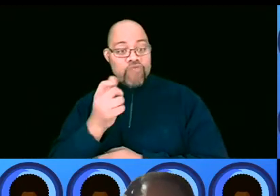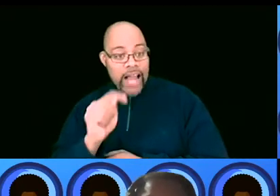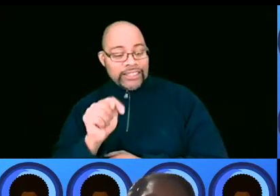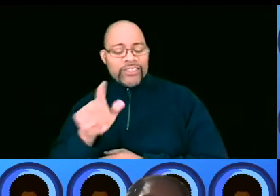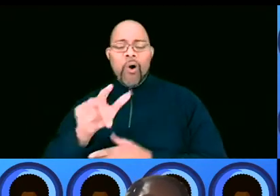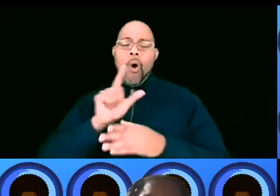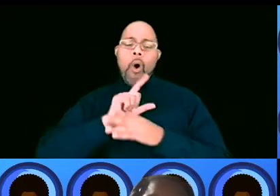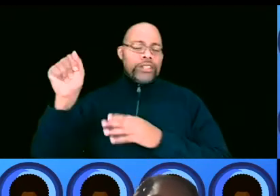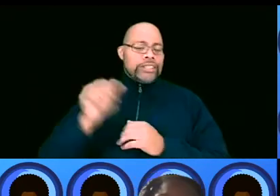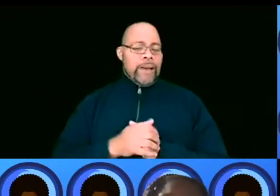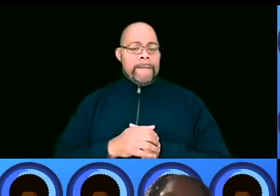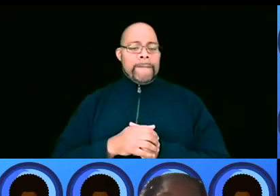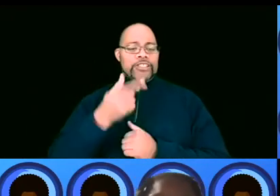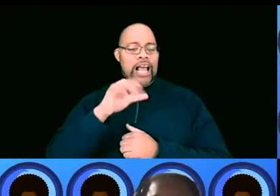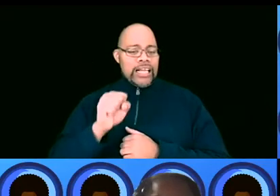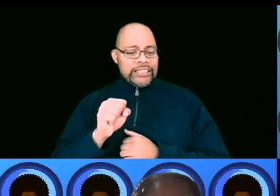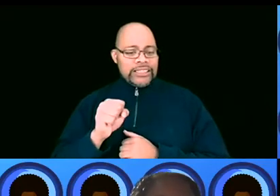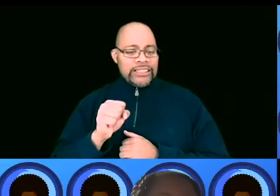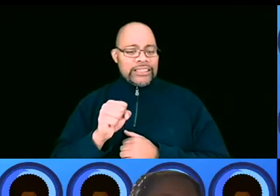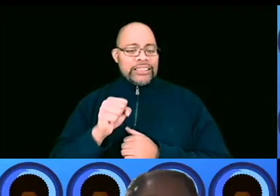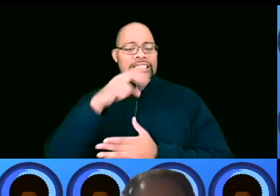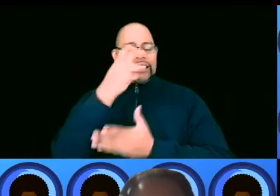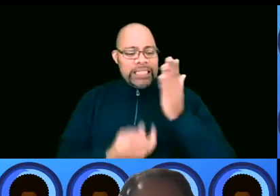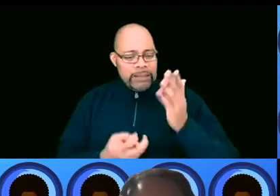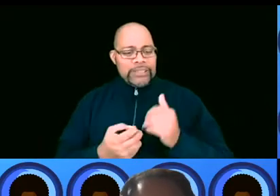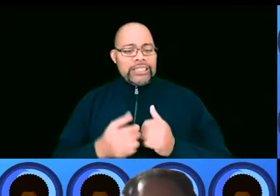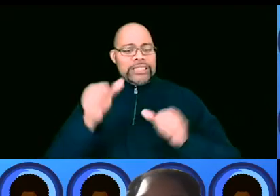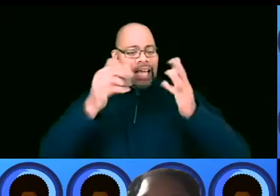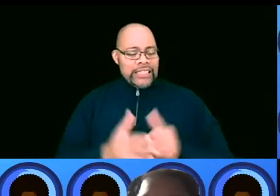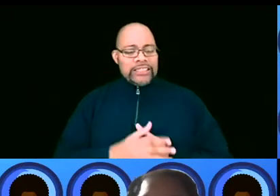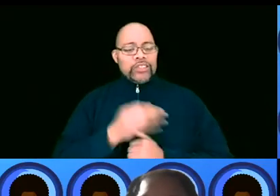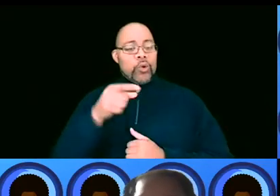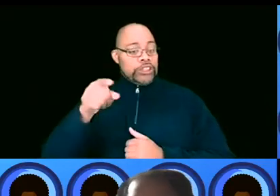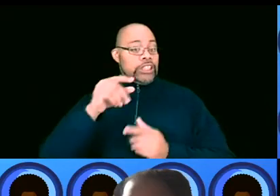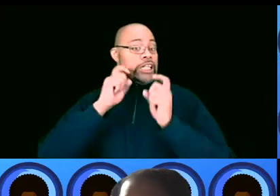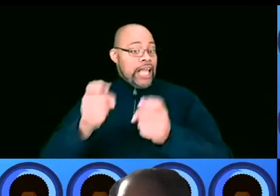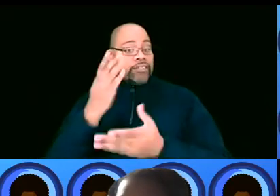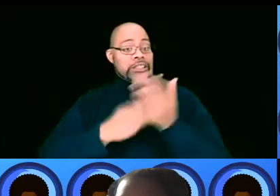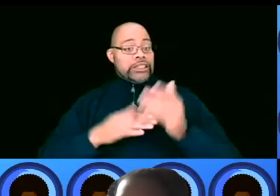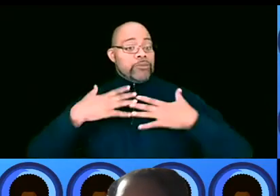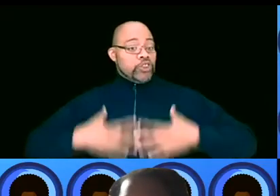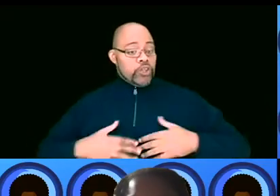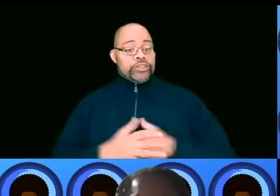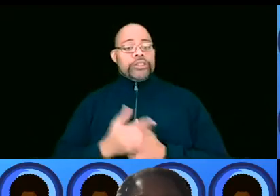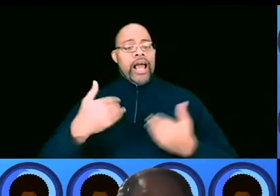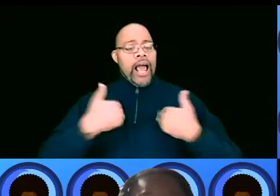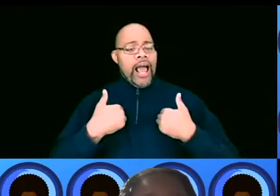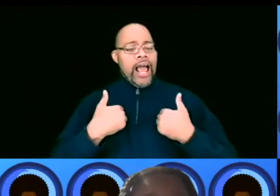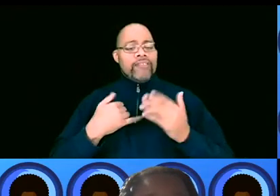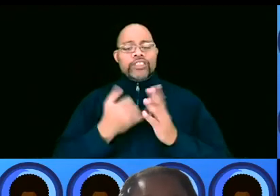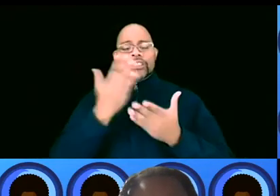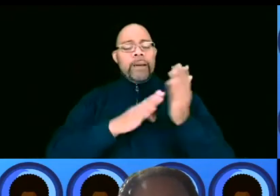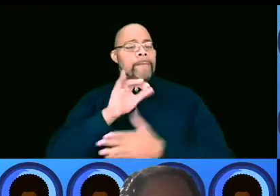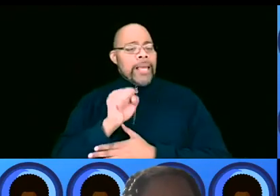an awesome GIS and deep sea scientist. And so she donated some shirts. We have, just